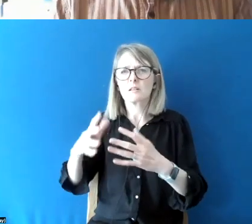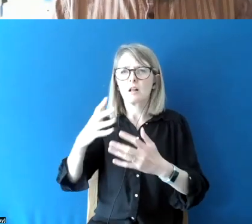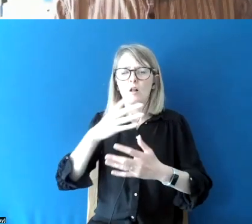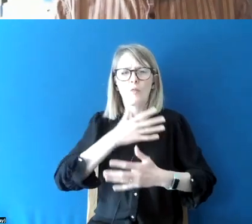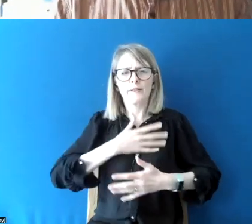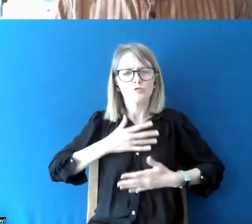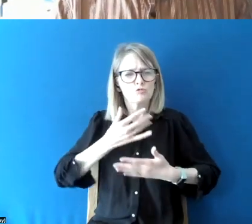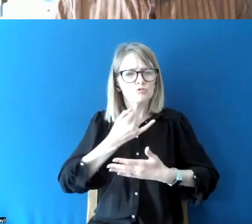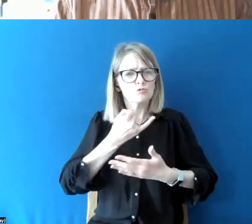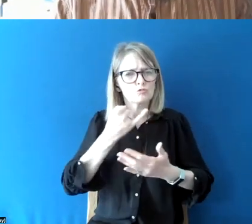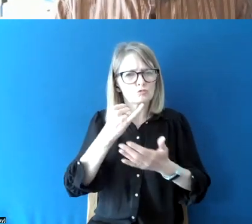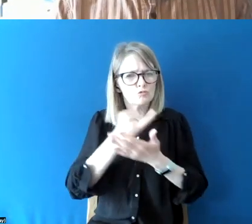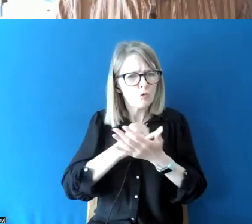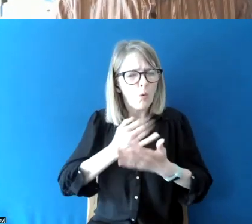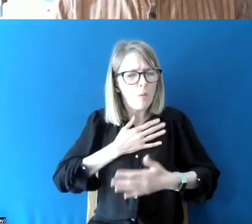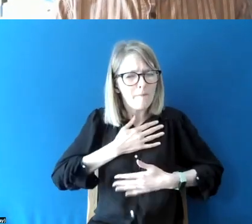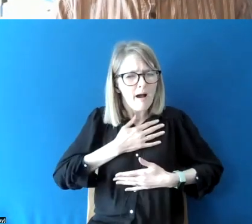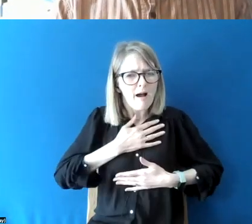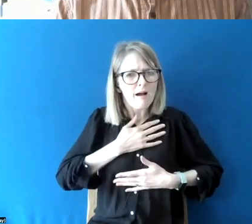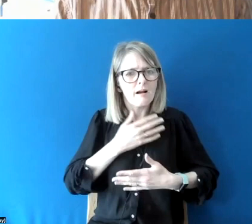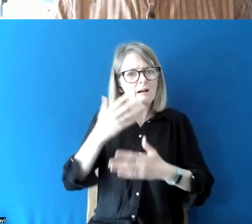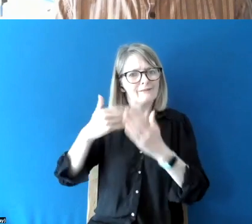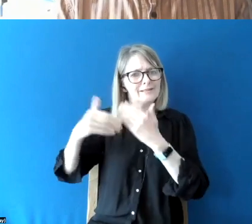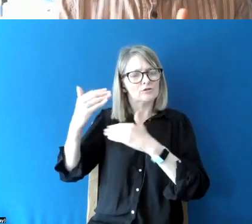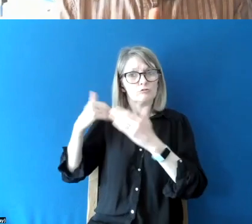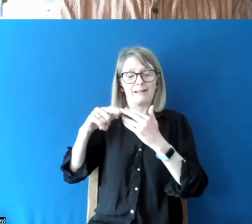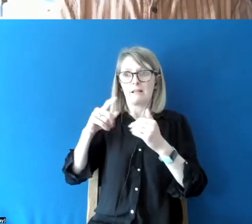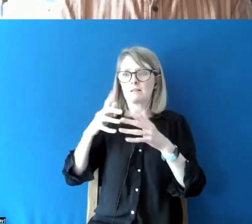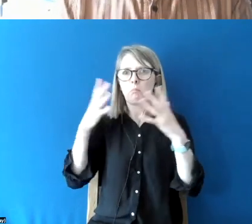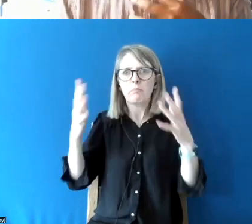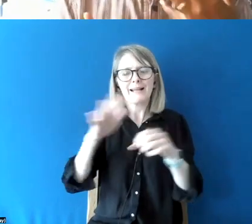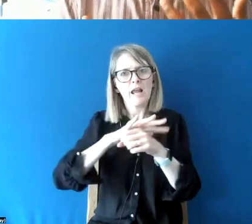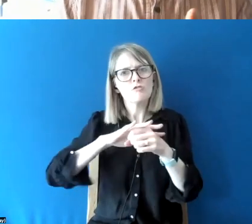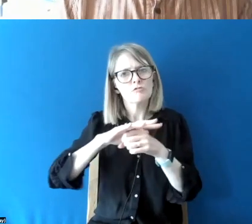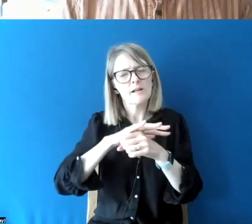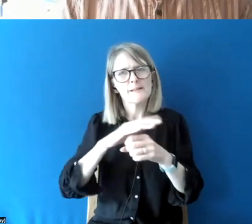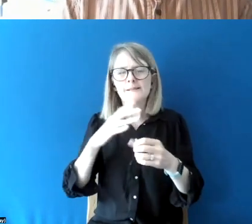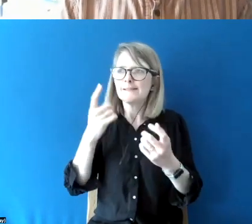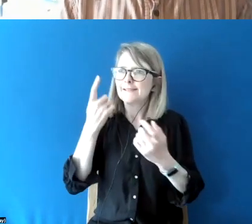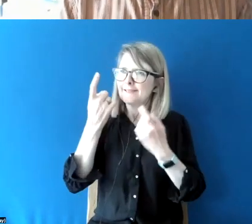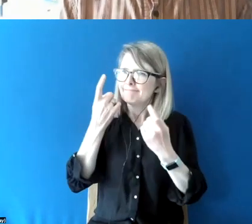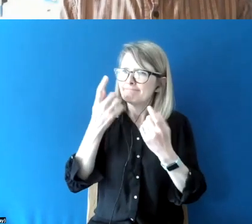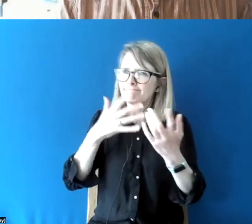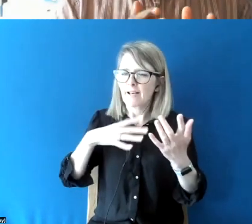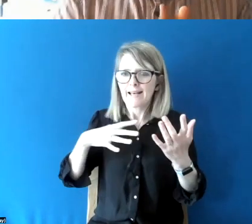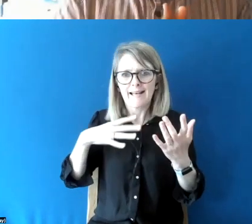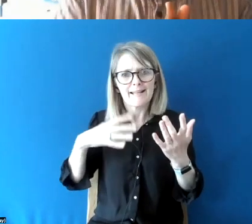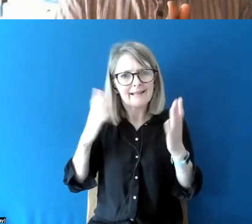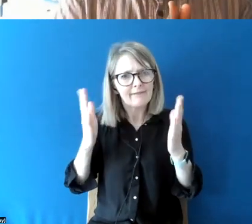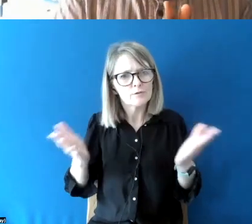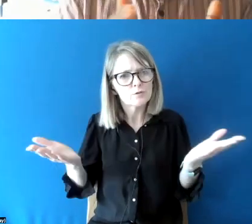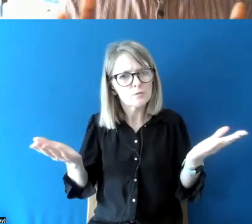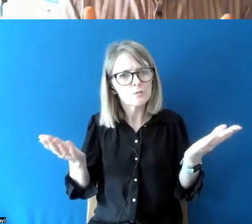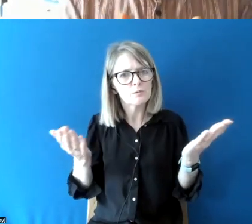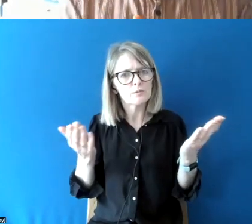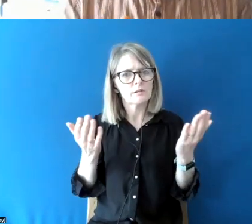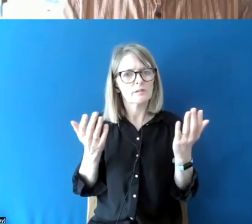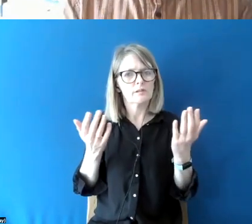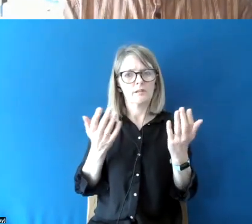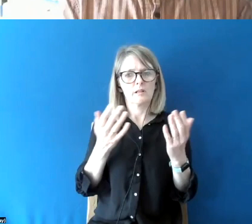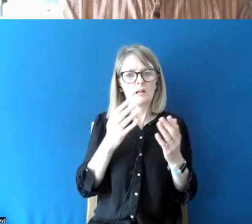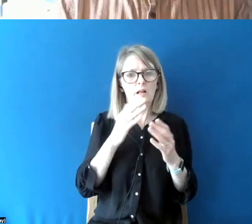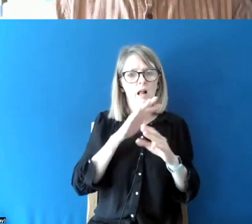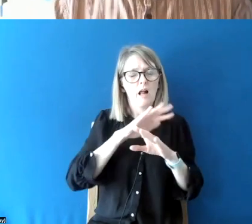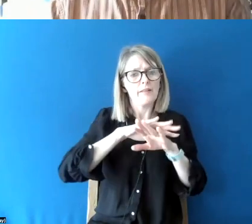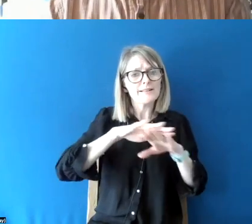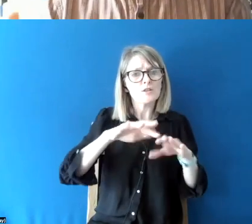This is a big area that we need to think. And the first place, if I may suggest, and of course, this is not something that